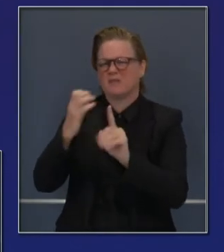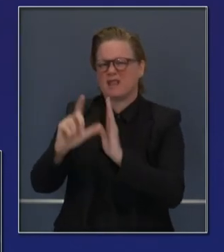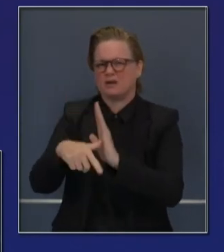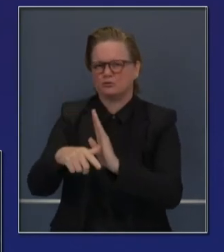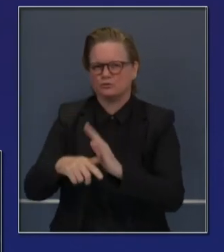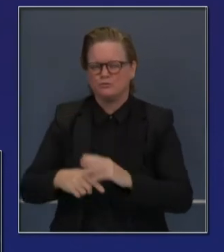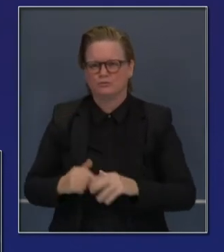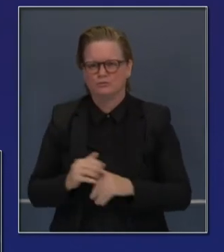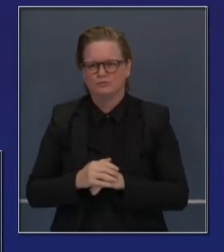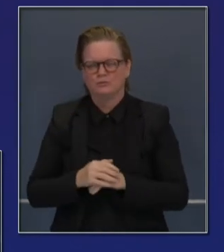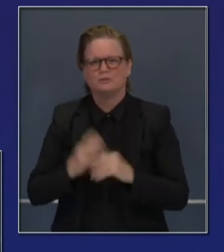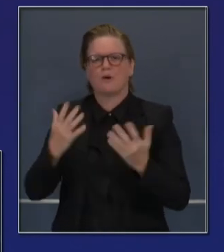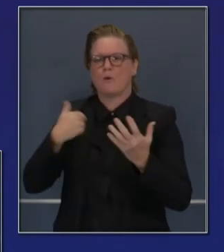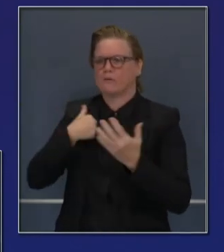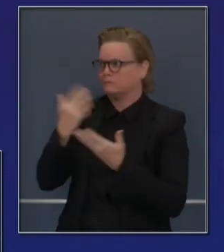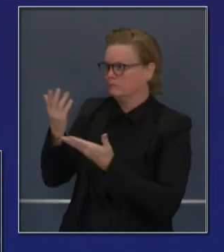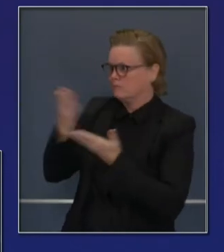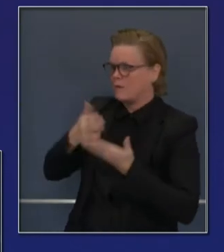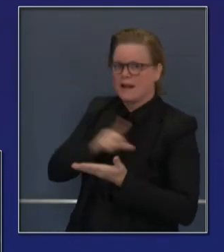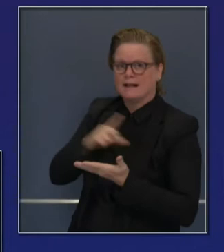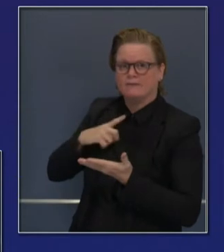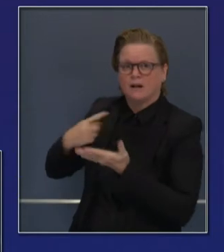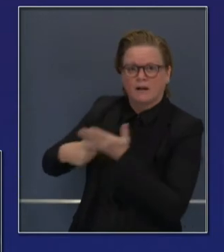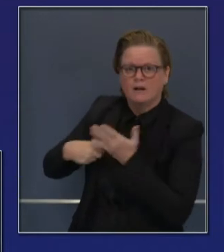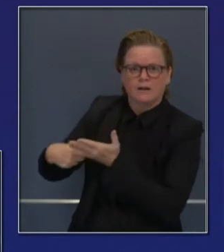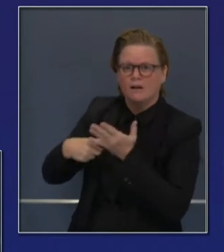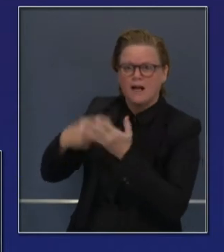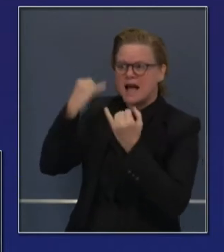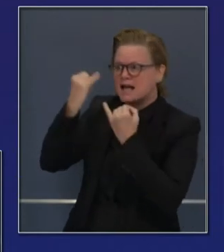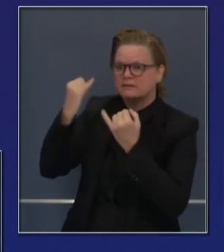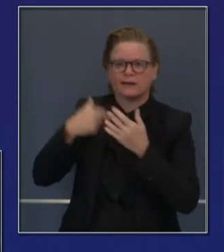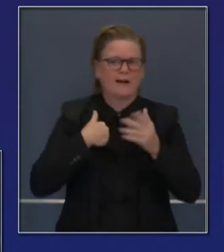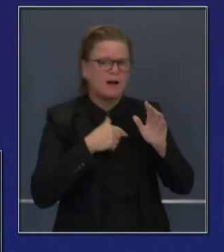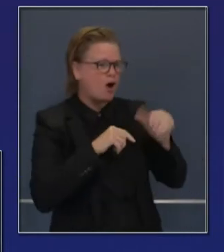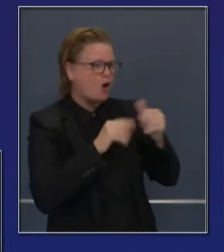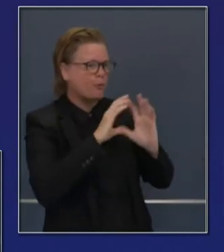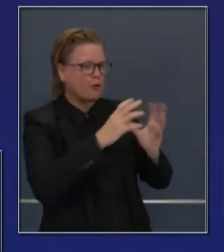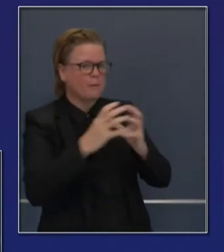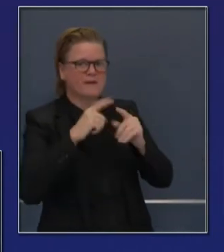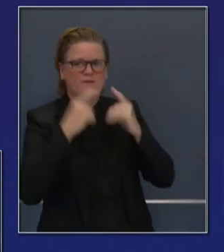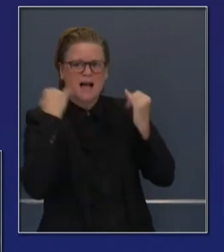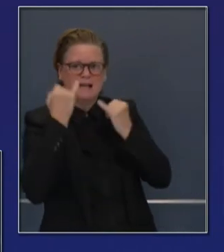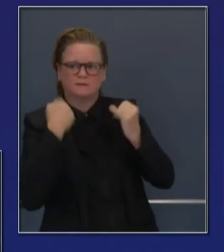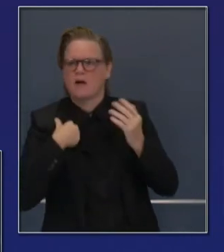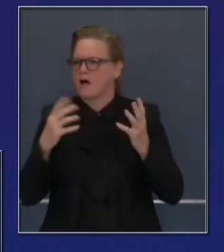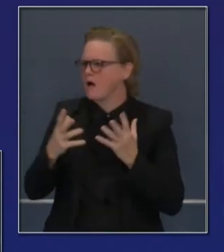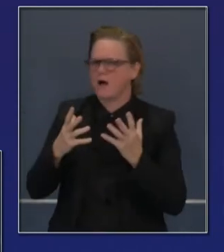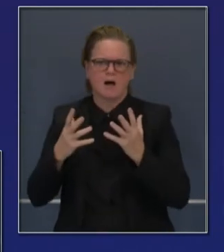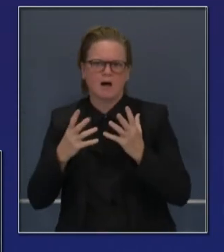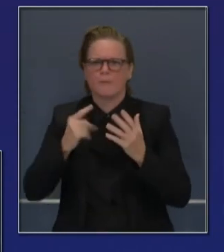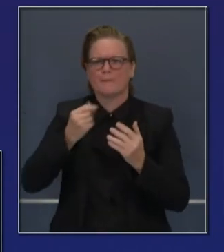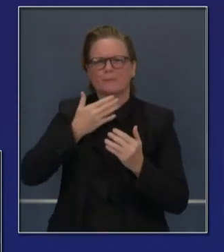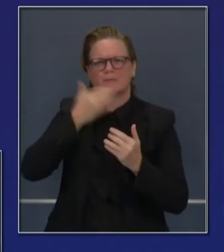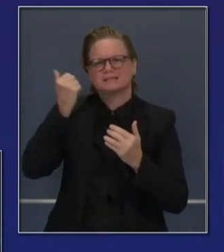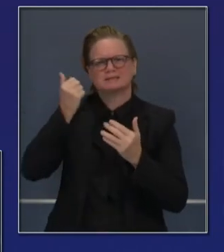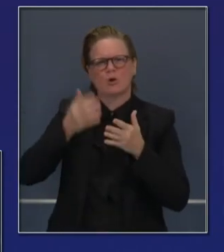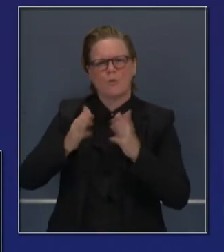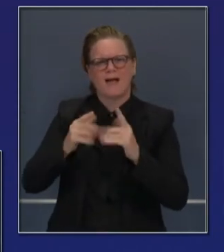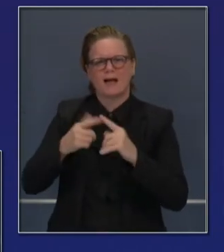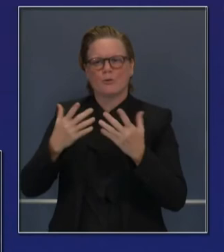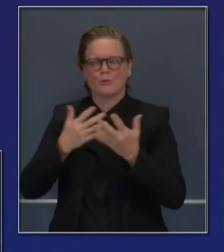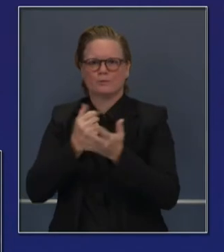we worked on together and got done last year, but just not at the scale that we need to do it. Moving forward, just want folks to